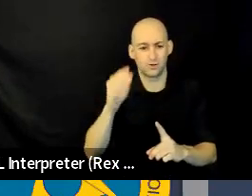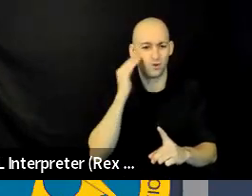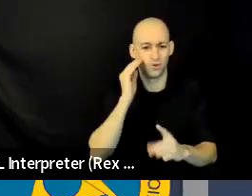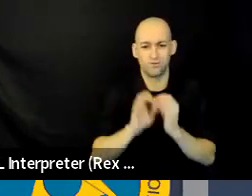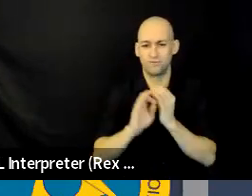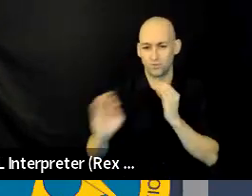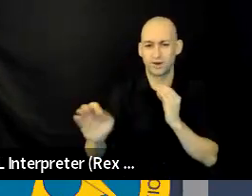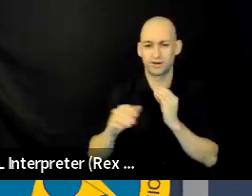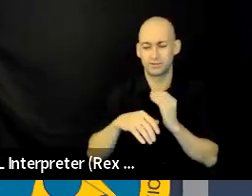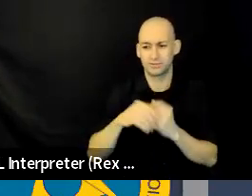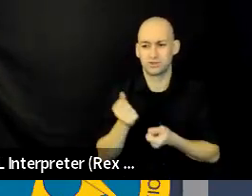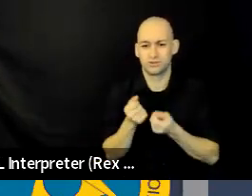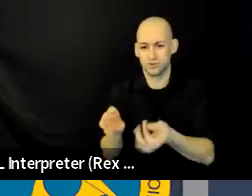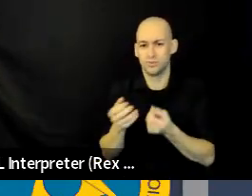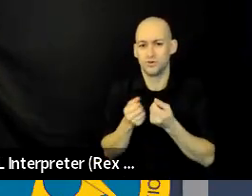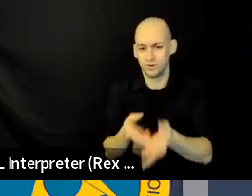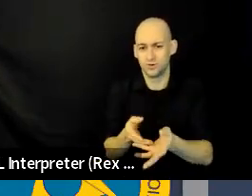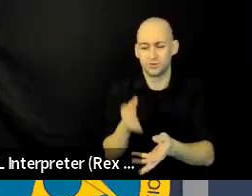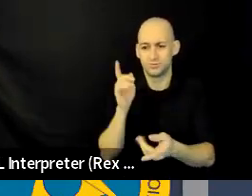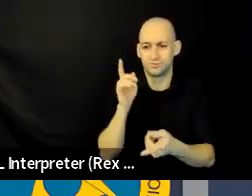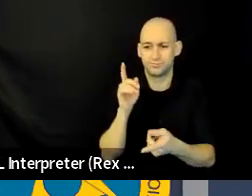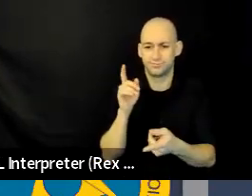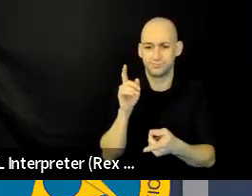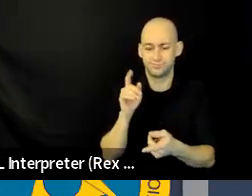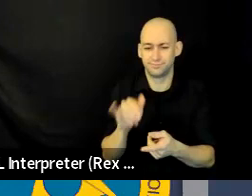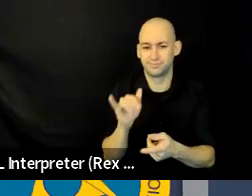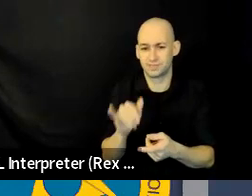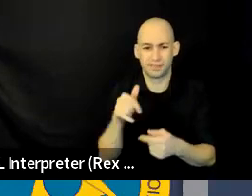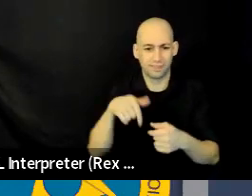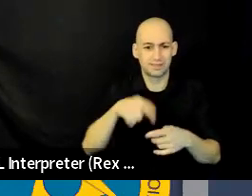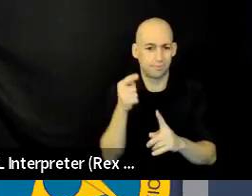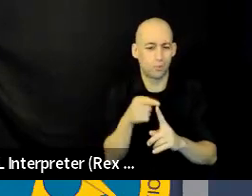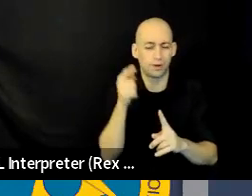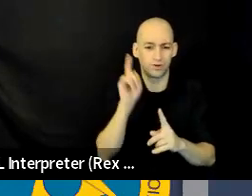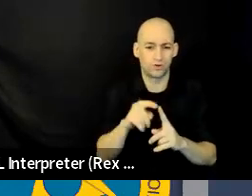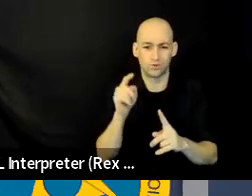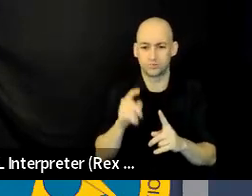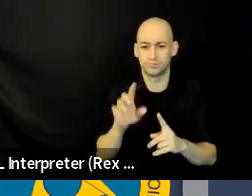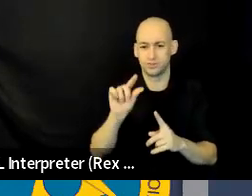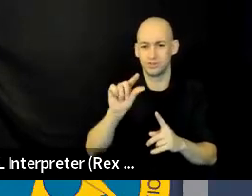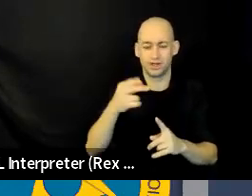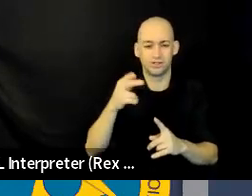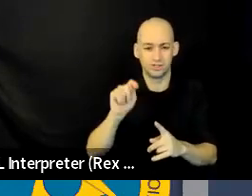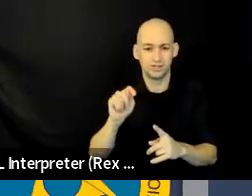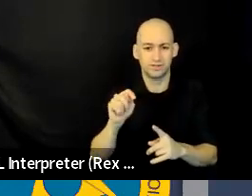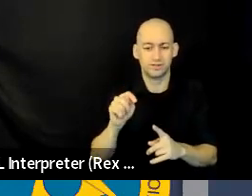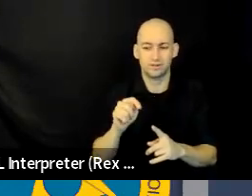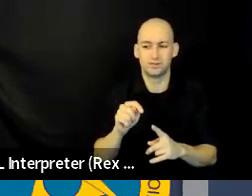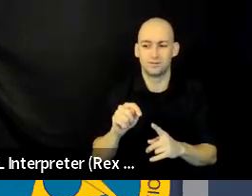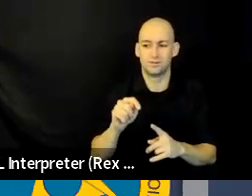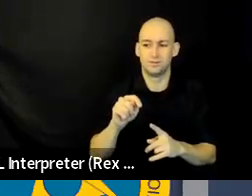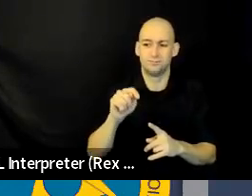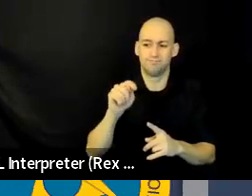a contributor at this point, right, to our GHG. And so, hopefully as